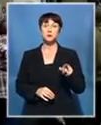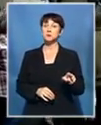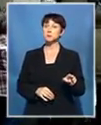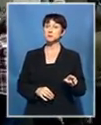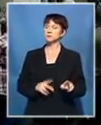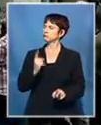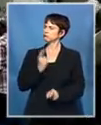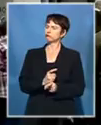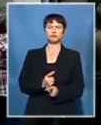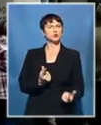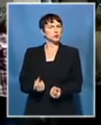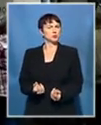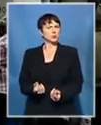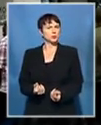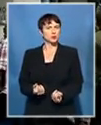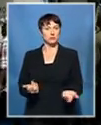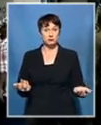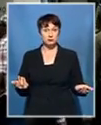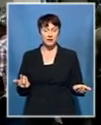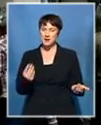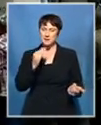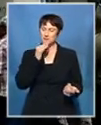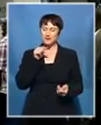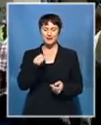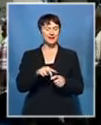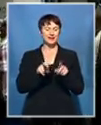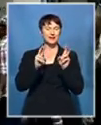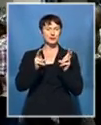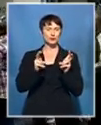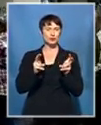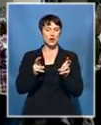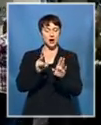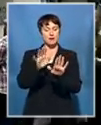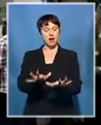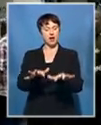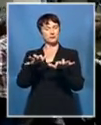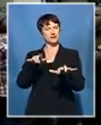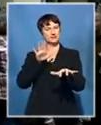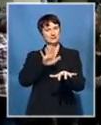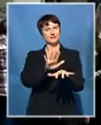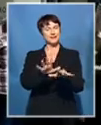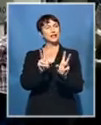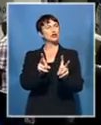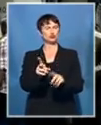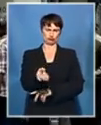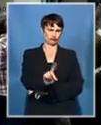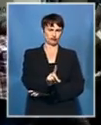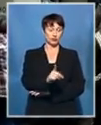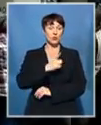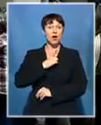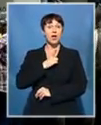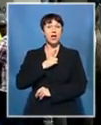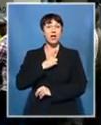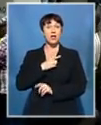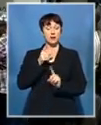Portfolio Committee refused to do so. But in any event, this case doesn't have to do with parliamentary remedies because it was the